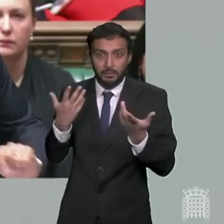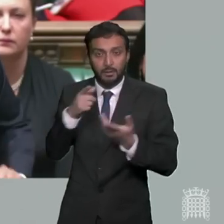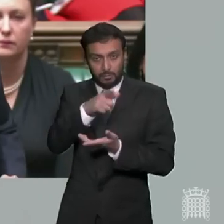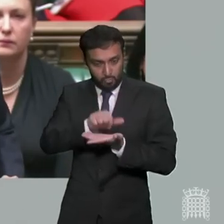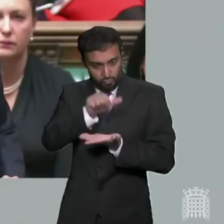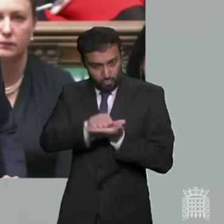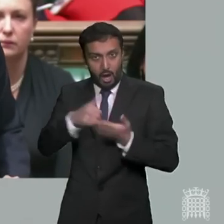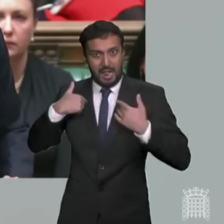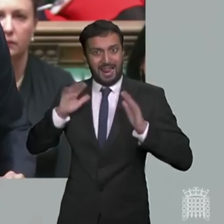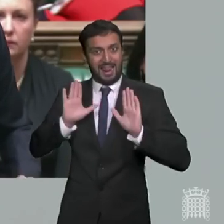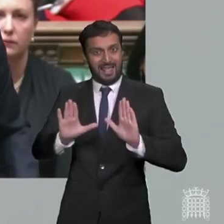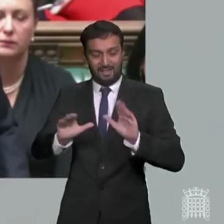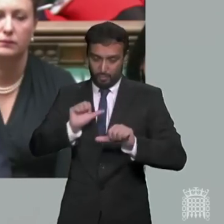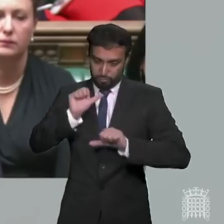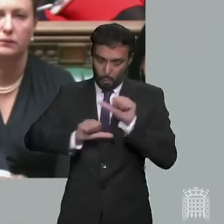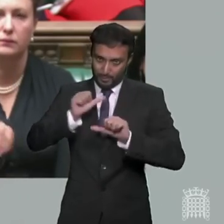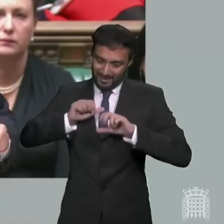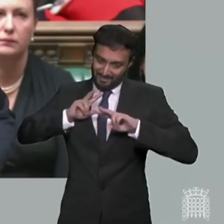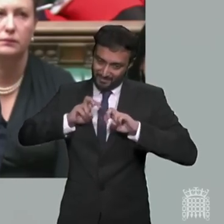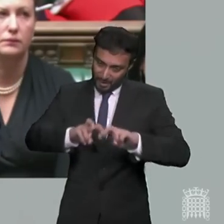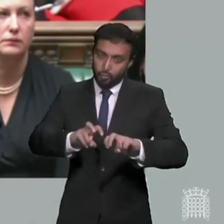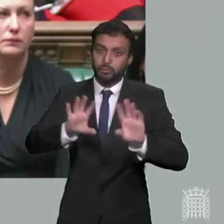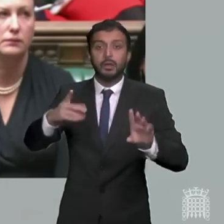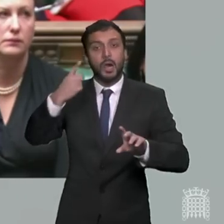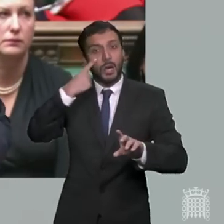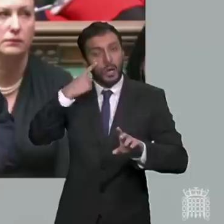hope that it's resolved promptly. But I say one thing, Mr. Speaker, because